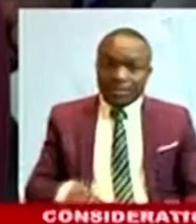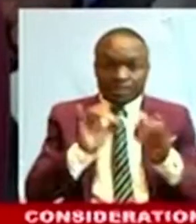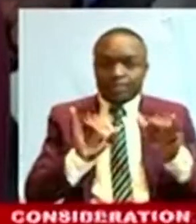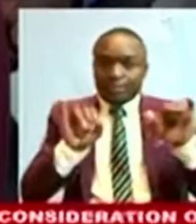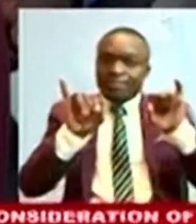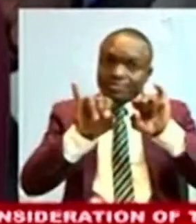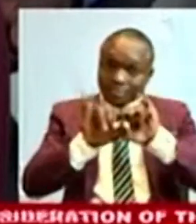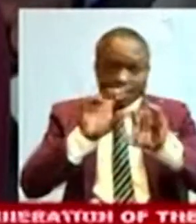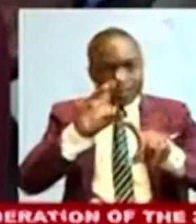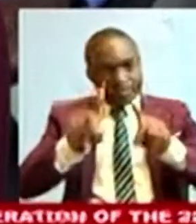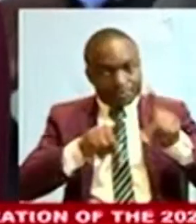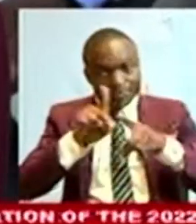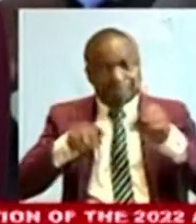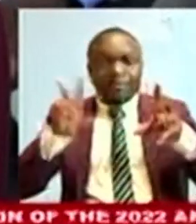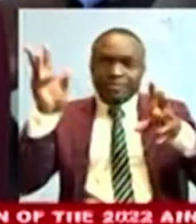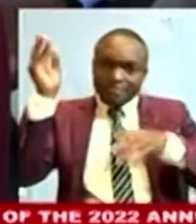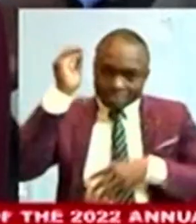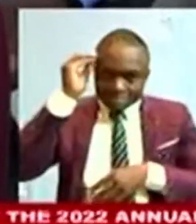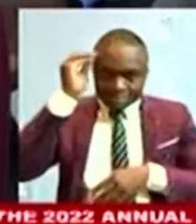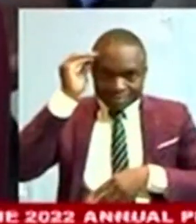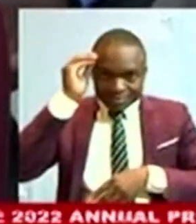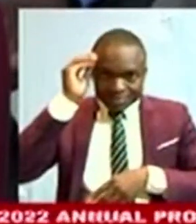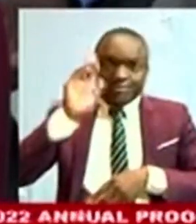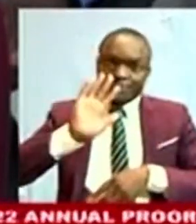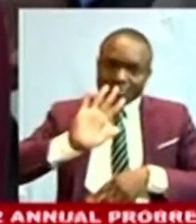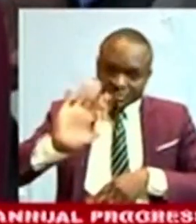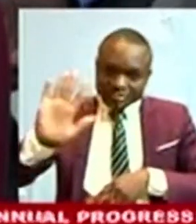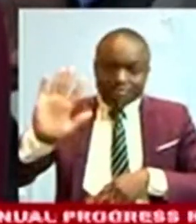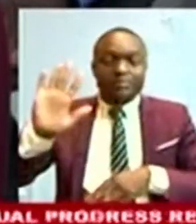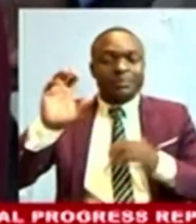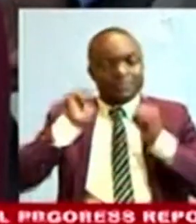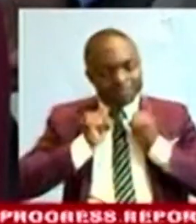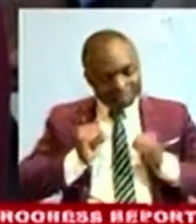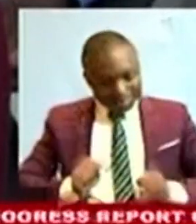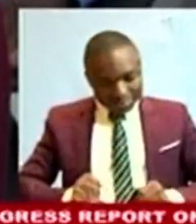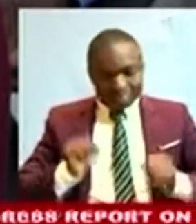that our people know their status, and